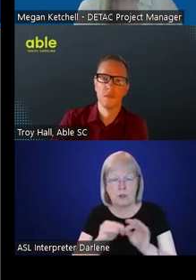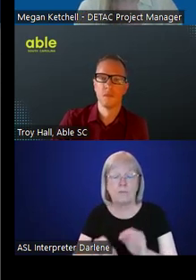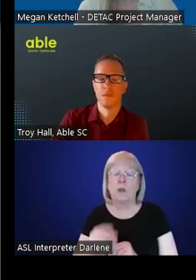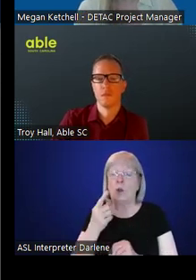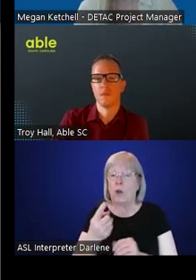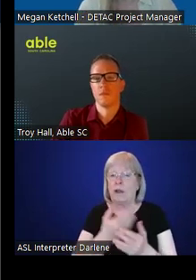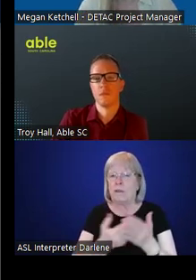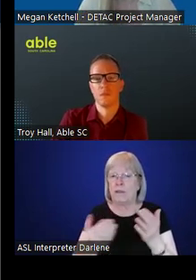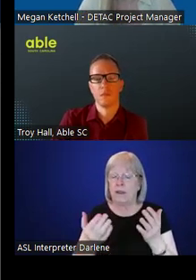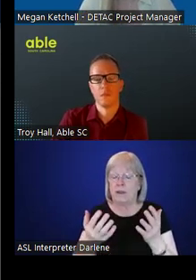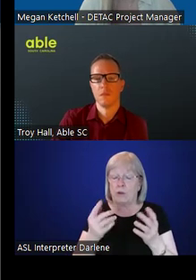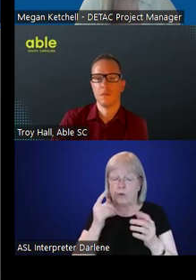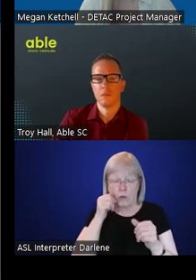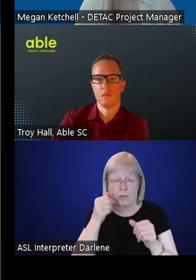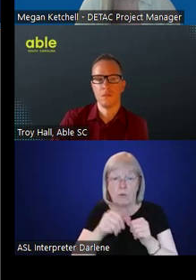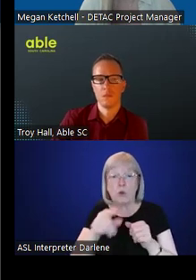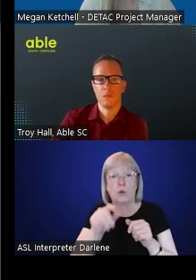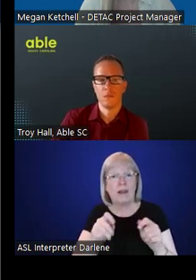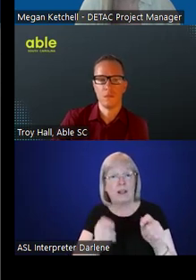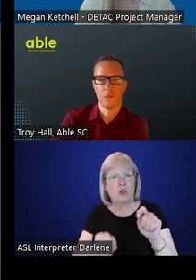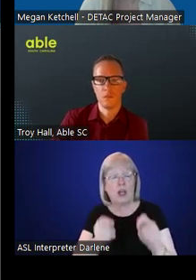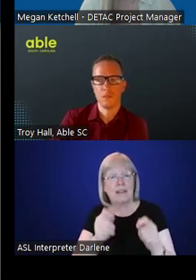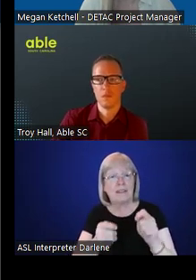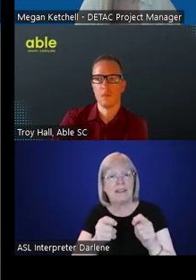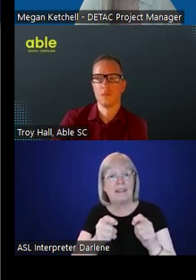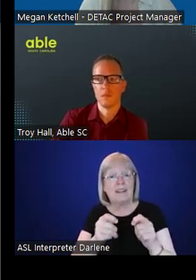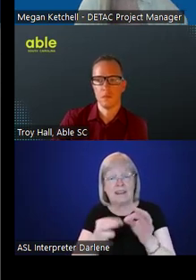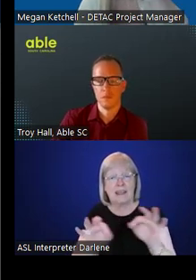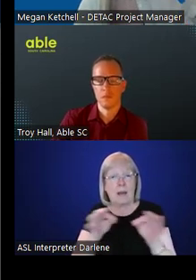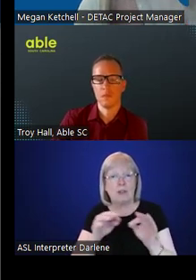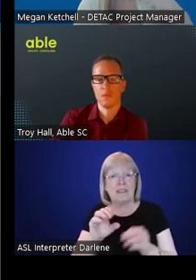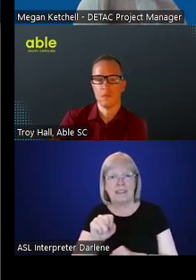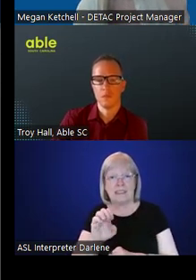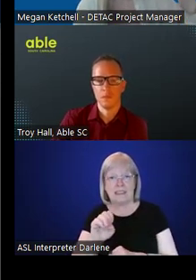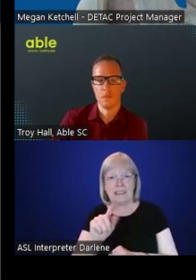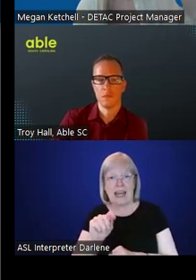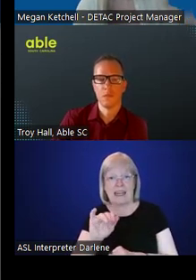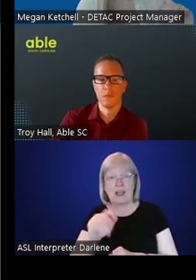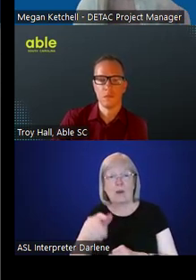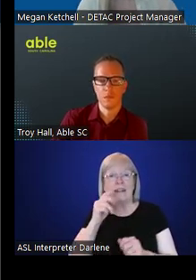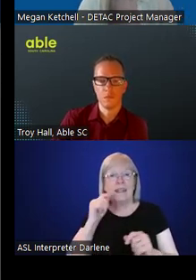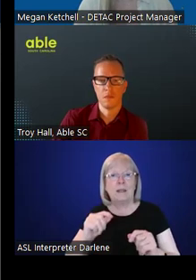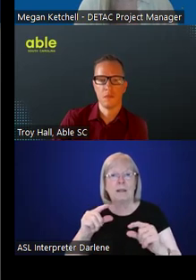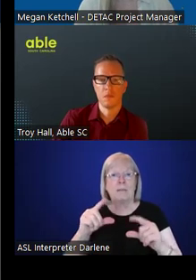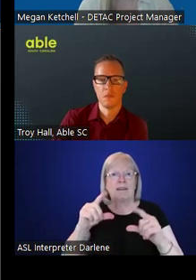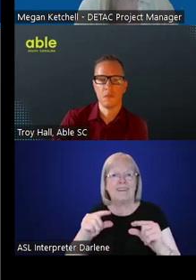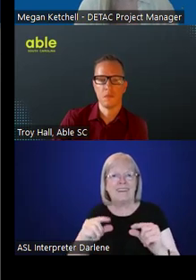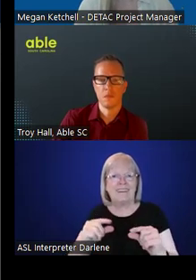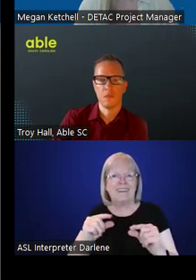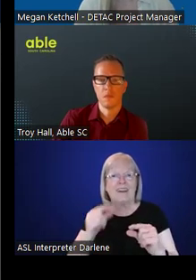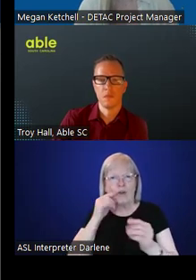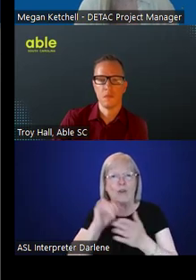note is you can actually also adjust the caption settings so that you see a different size font for